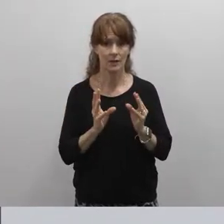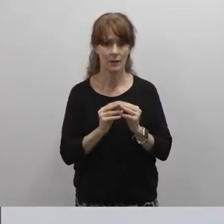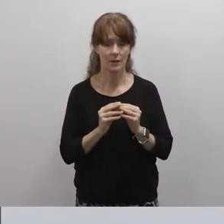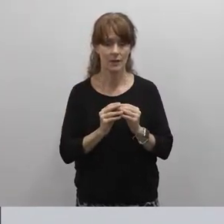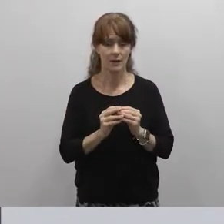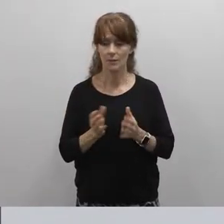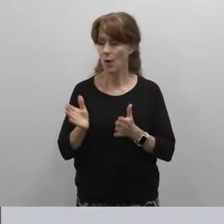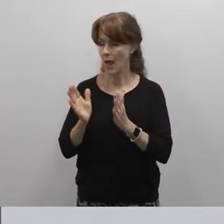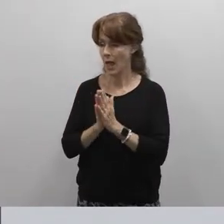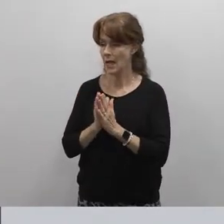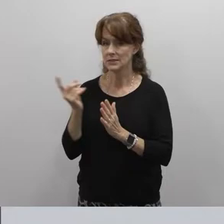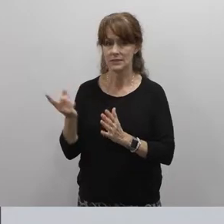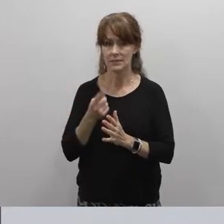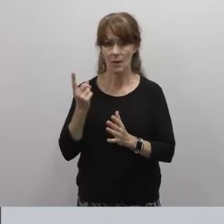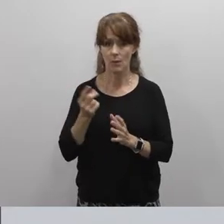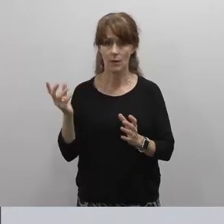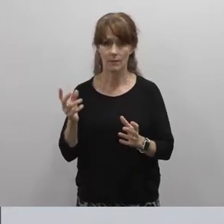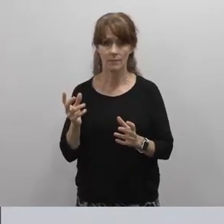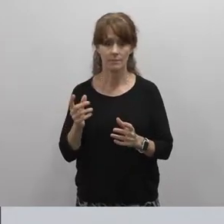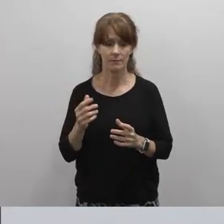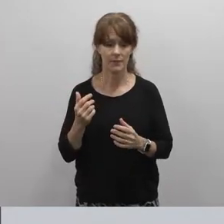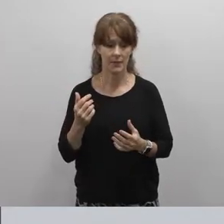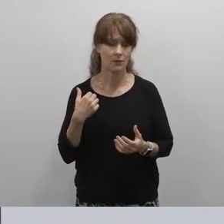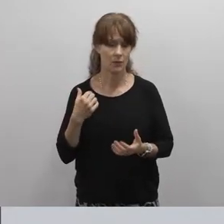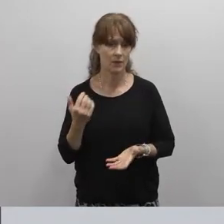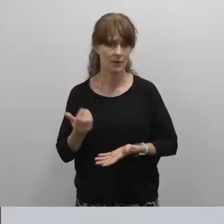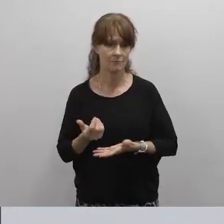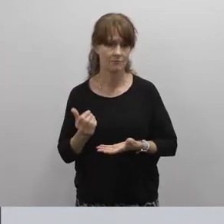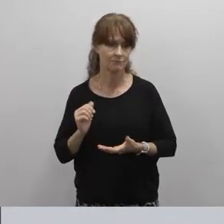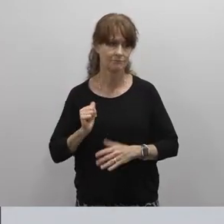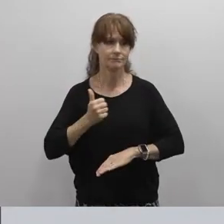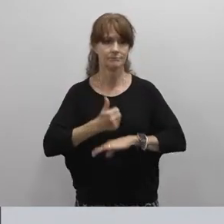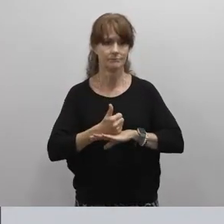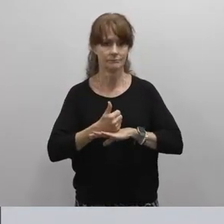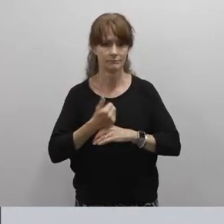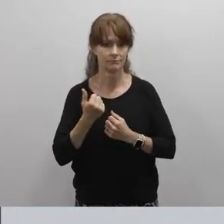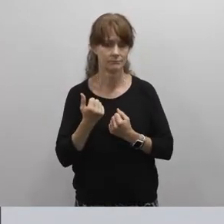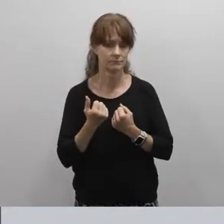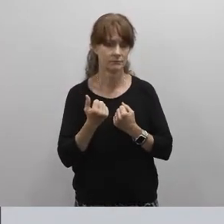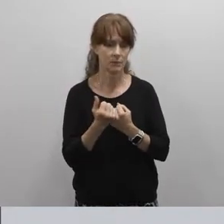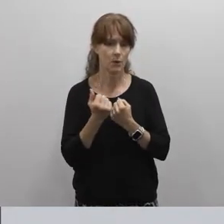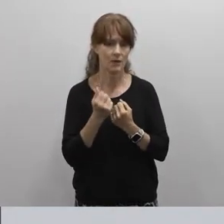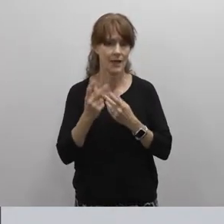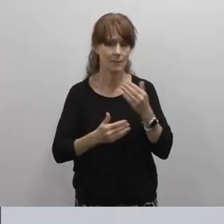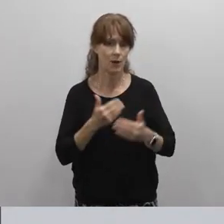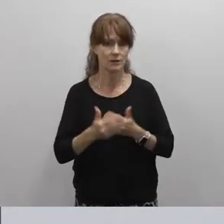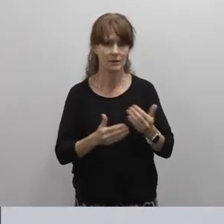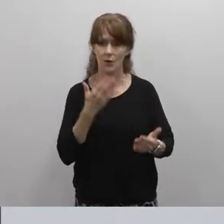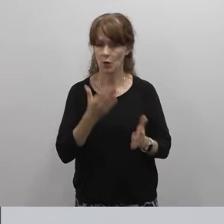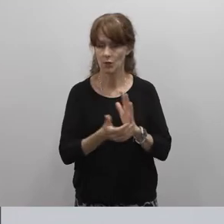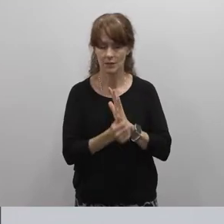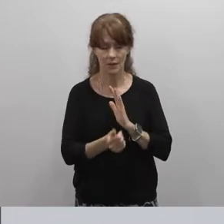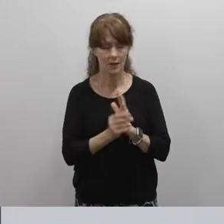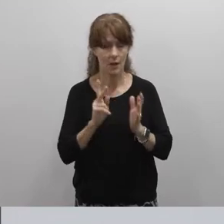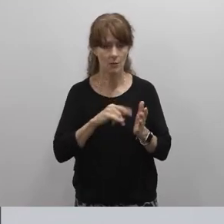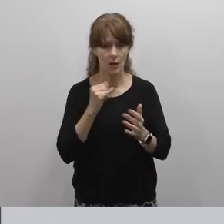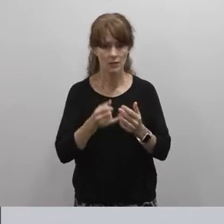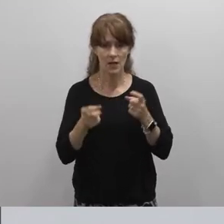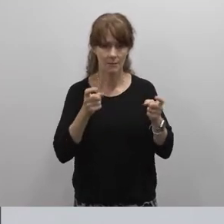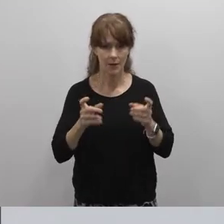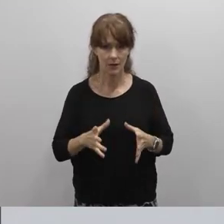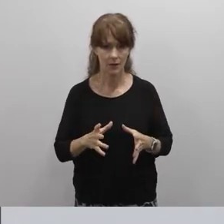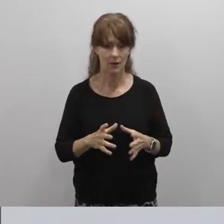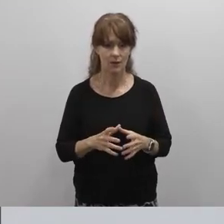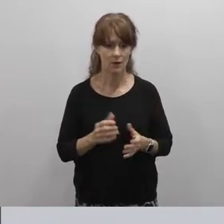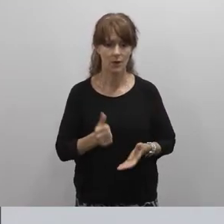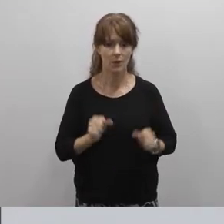task somebody on our facility side of the house with quarterbacking that process as well. And we have good talented project managers and folks on our side of